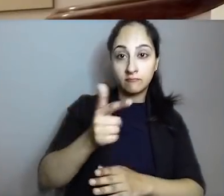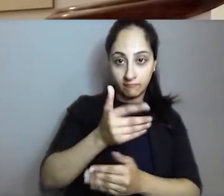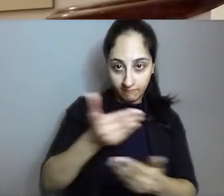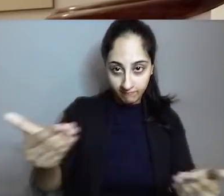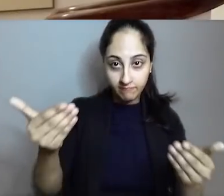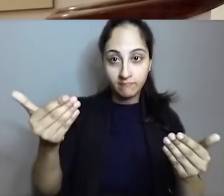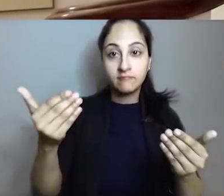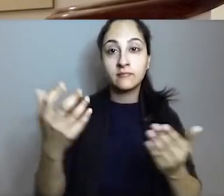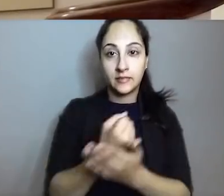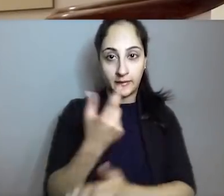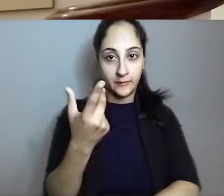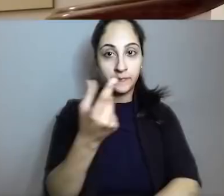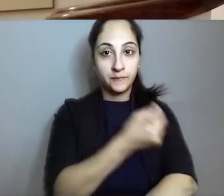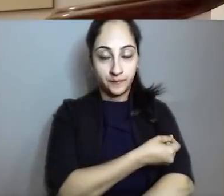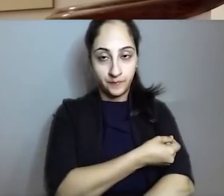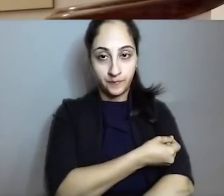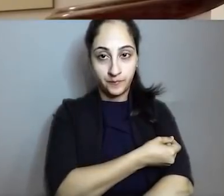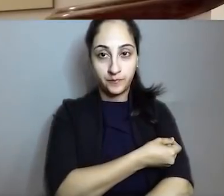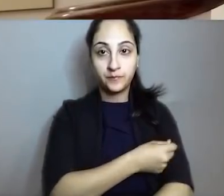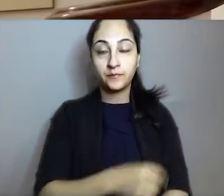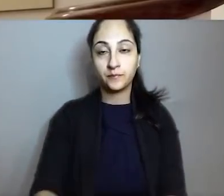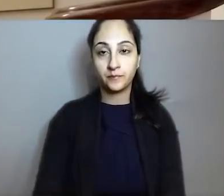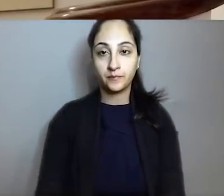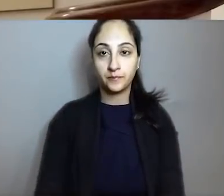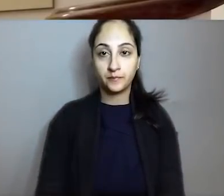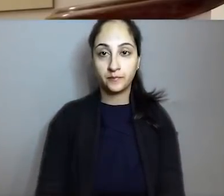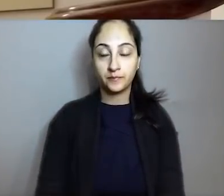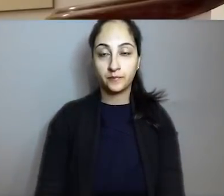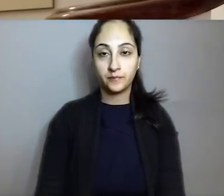the vaccine when our turn comes.